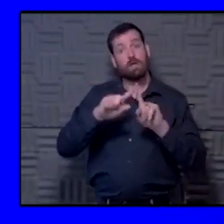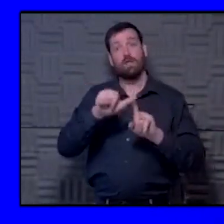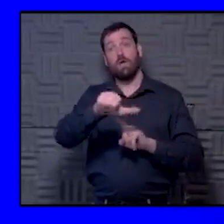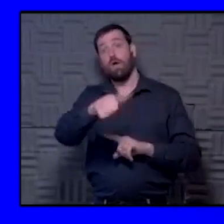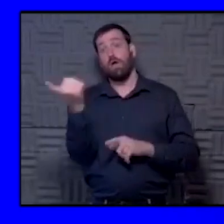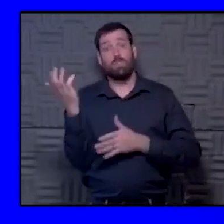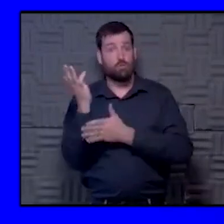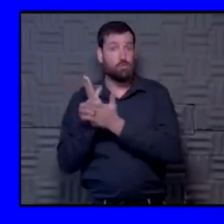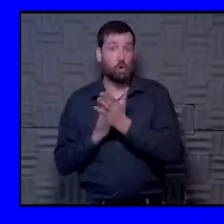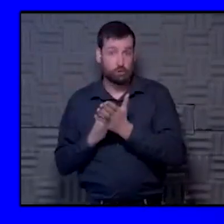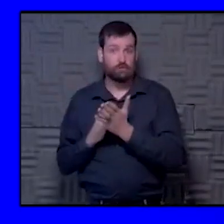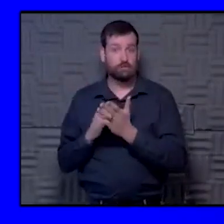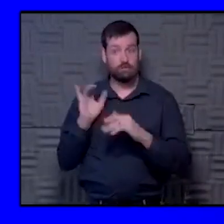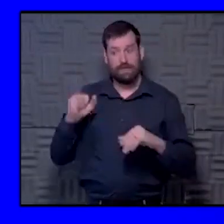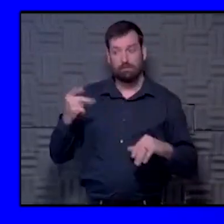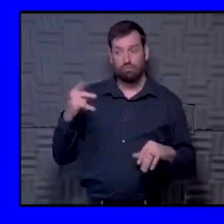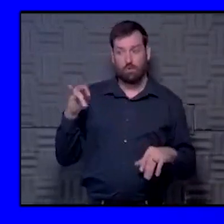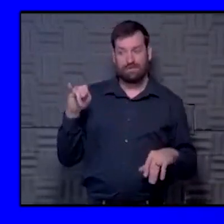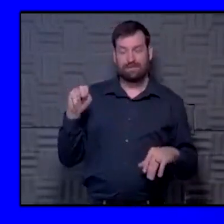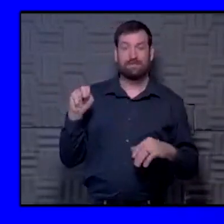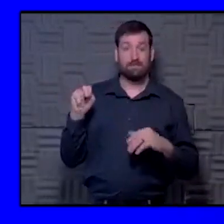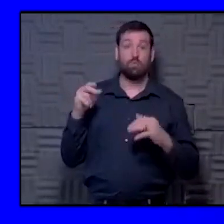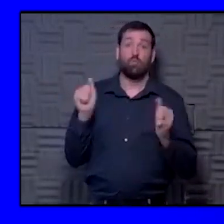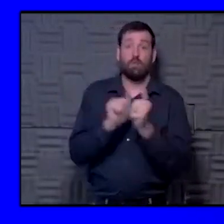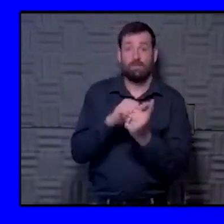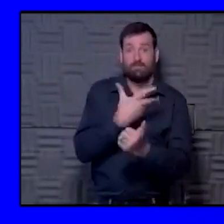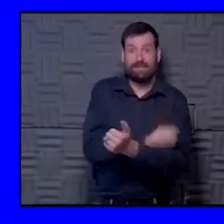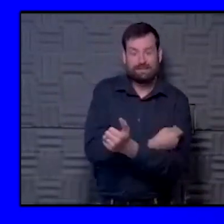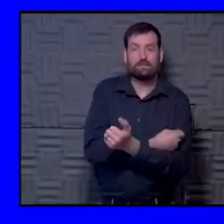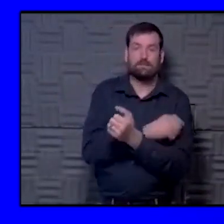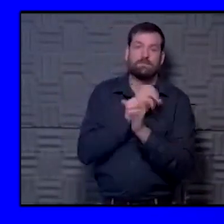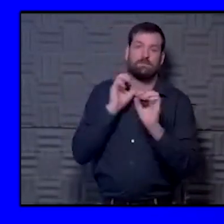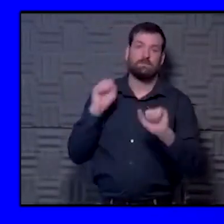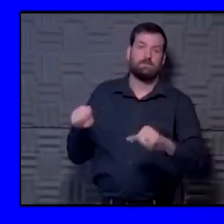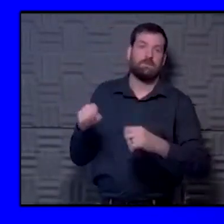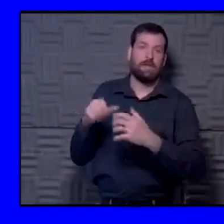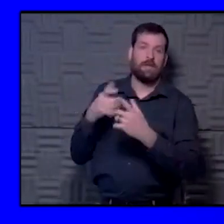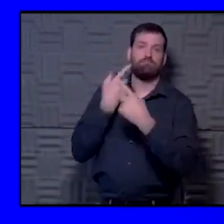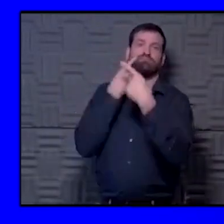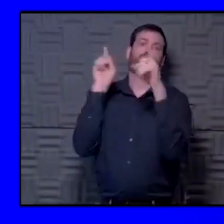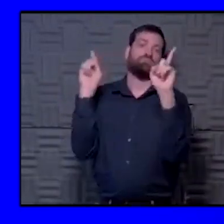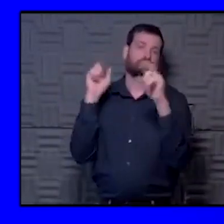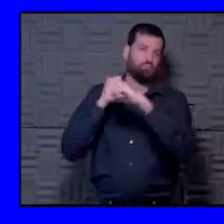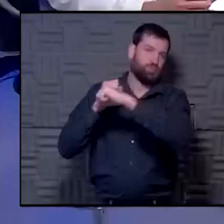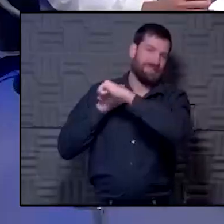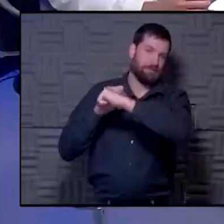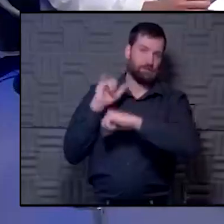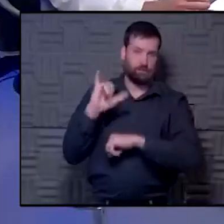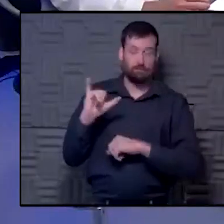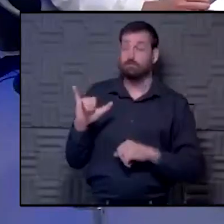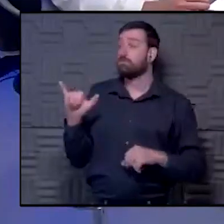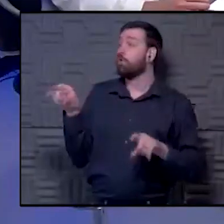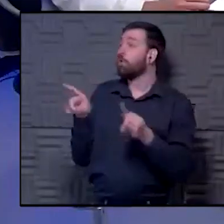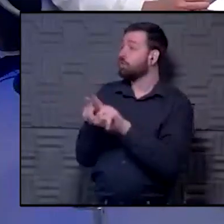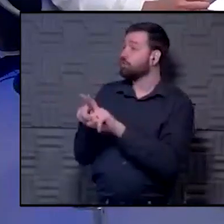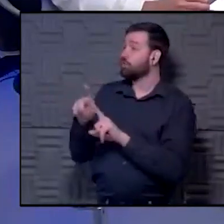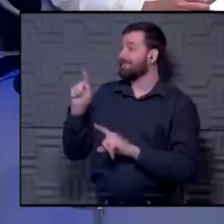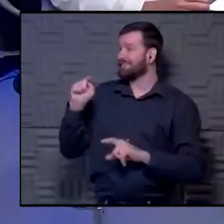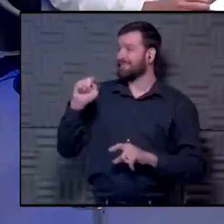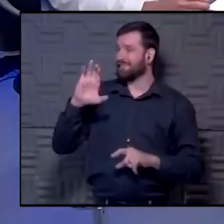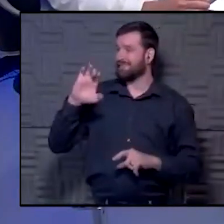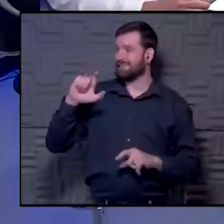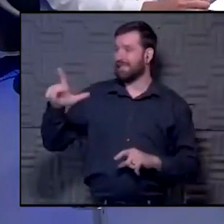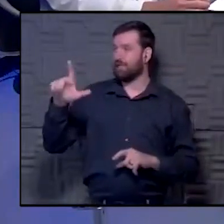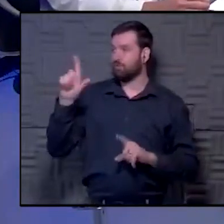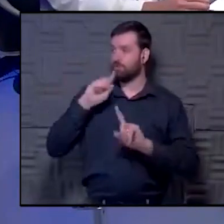protein through the vaccination that can cause an immune response and give you protection as well. As well as T-cell response that's as